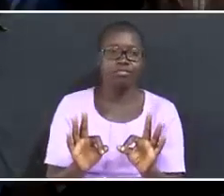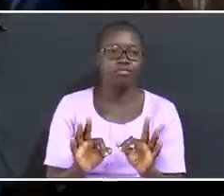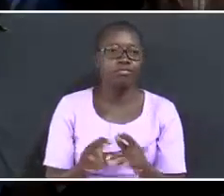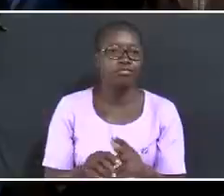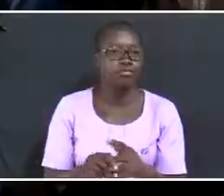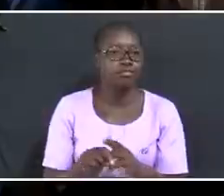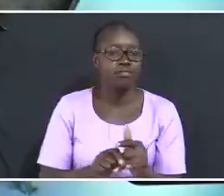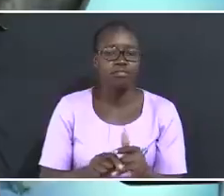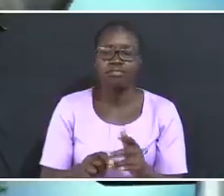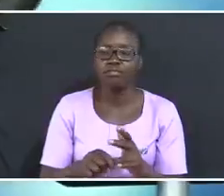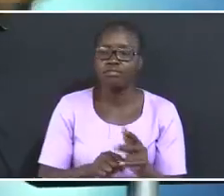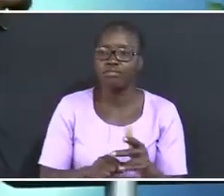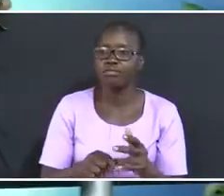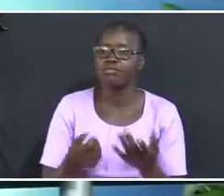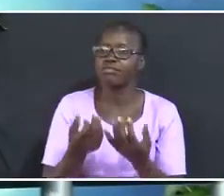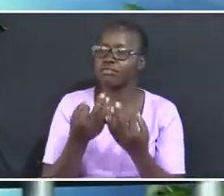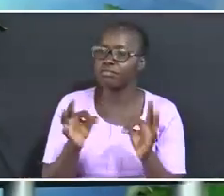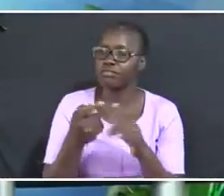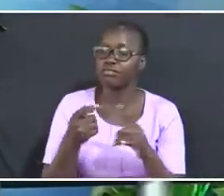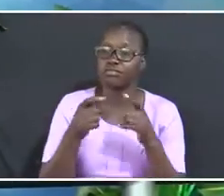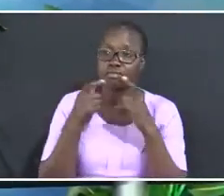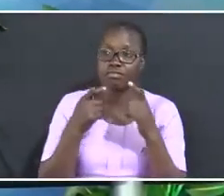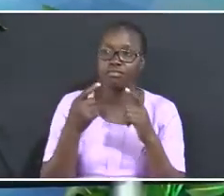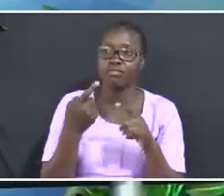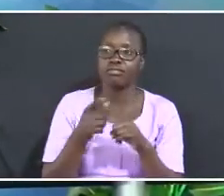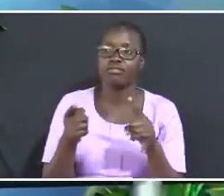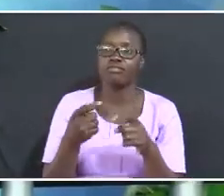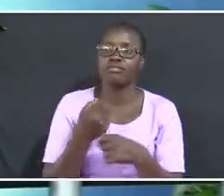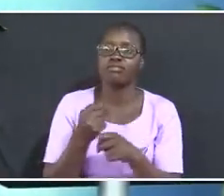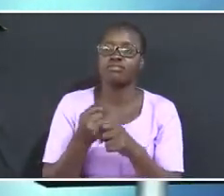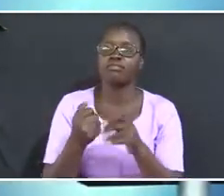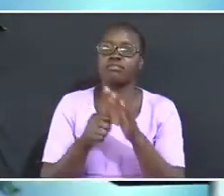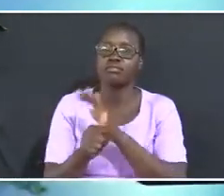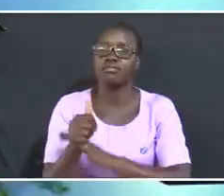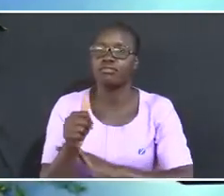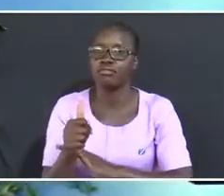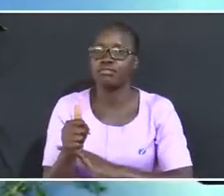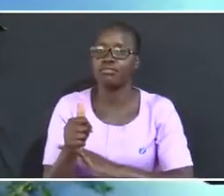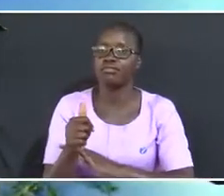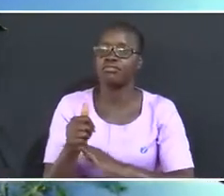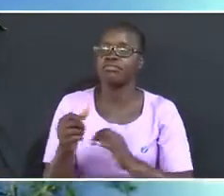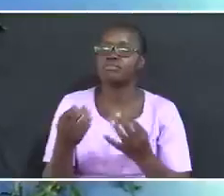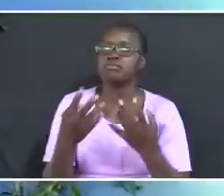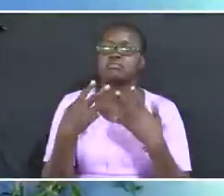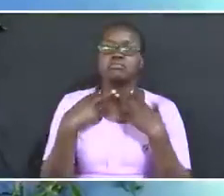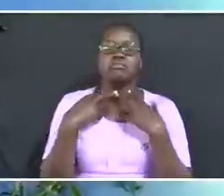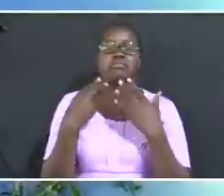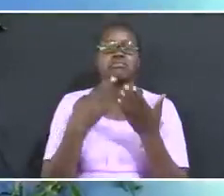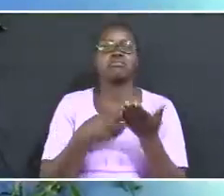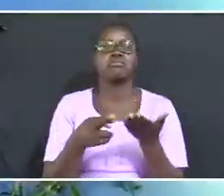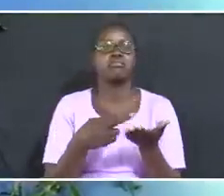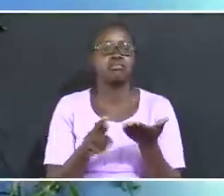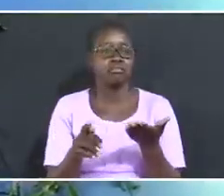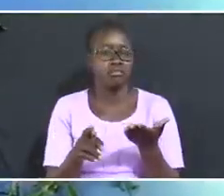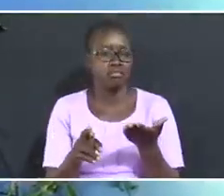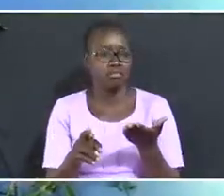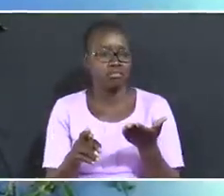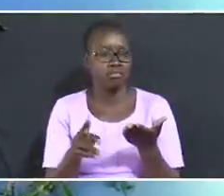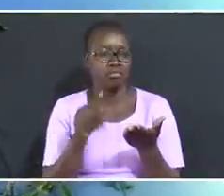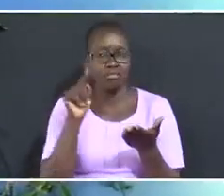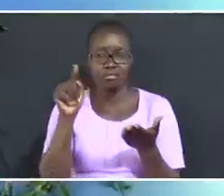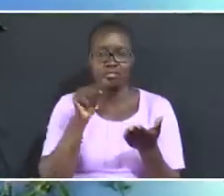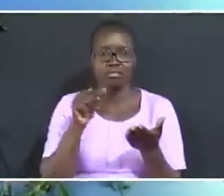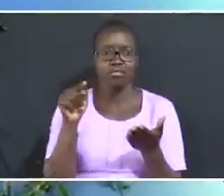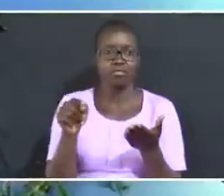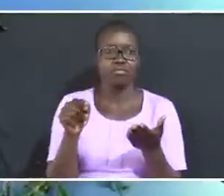He has made us free from sin, but made us become slaves of righteousness.